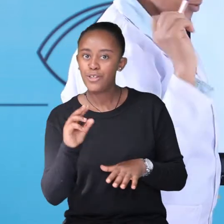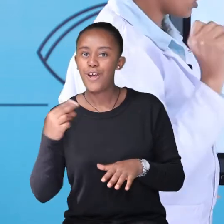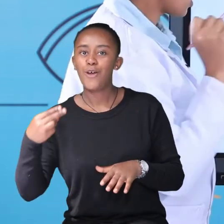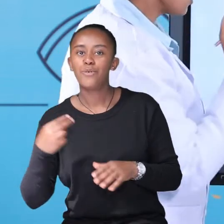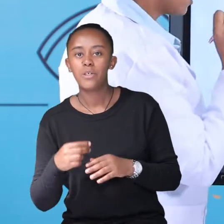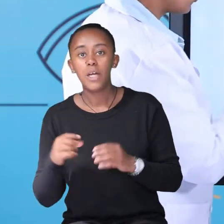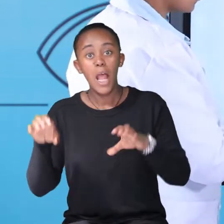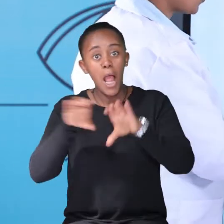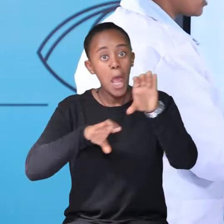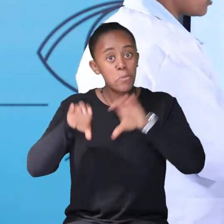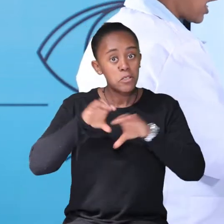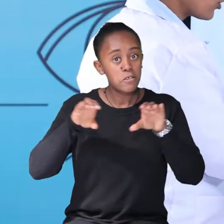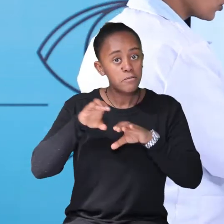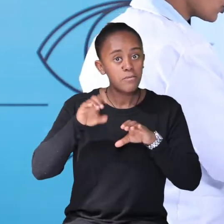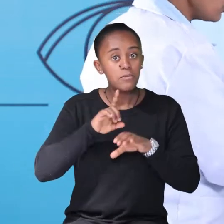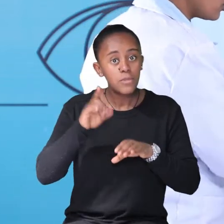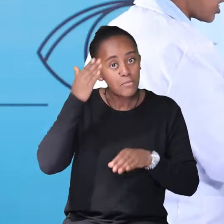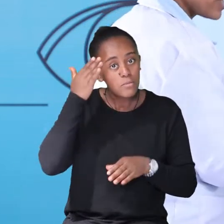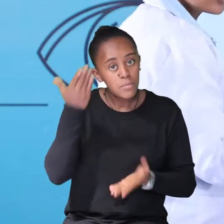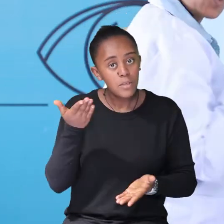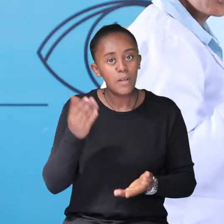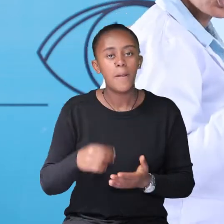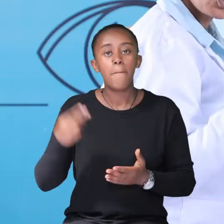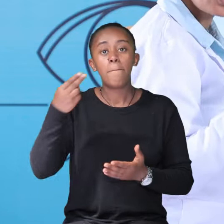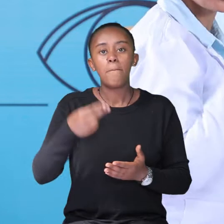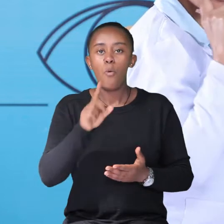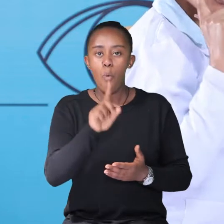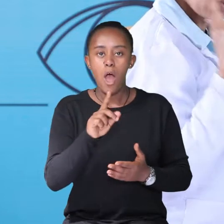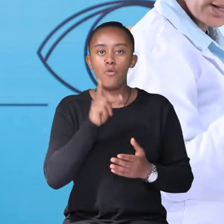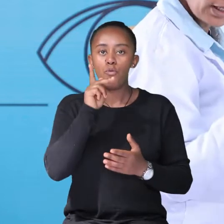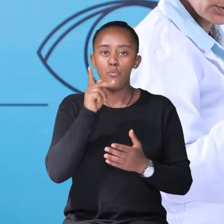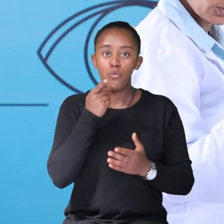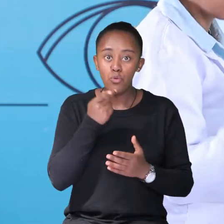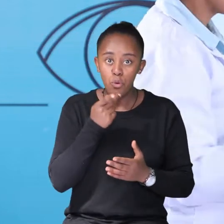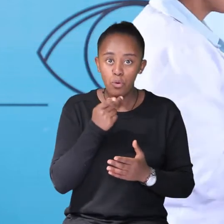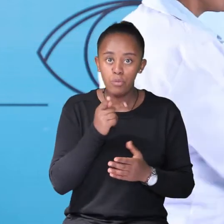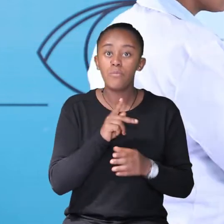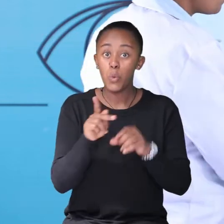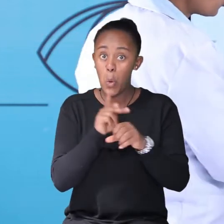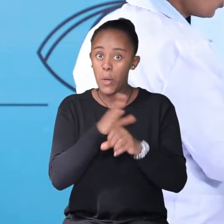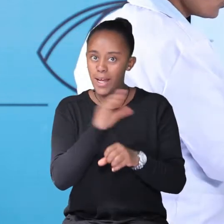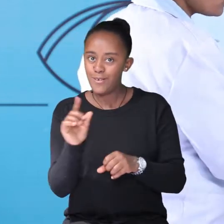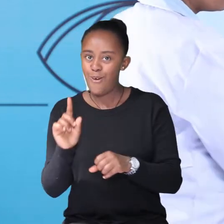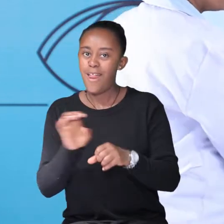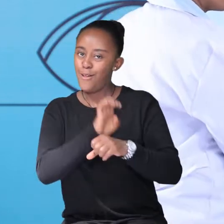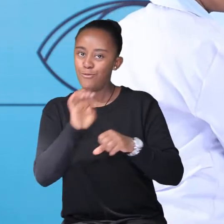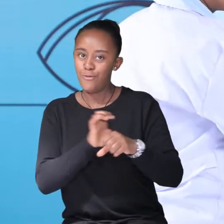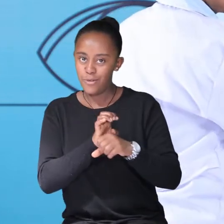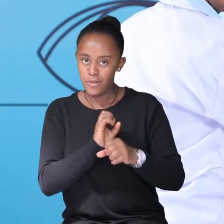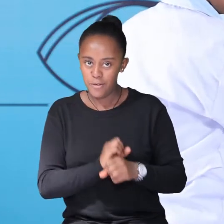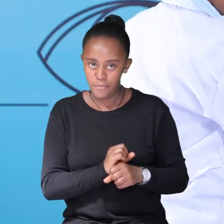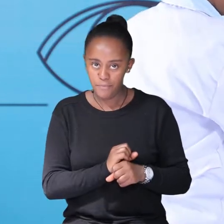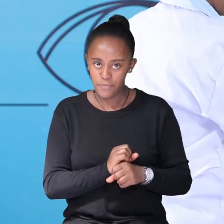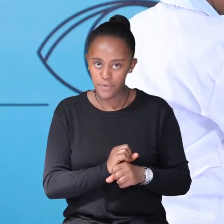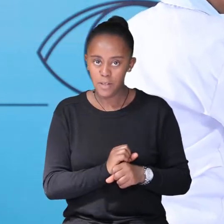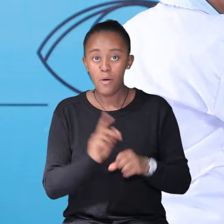your chemistry, you know that hydrogen has one proton and one electron. The